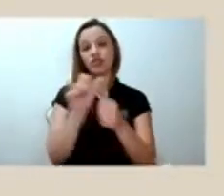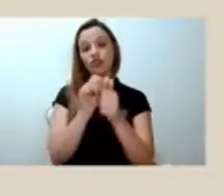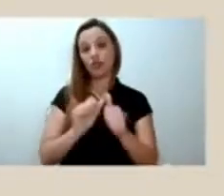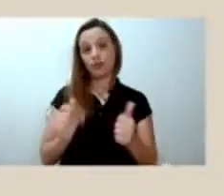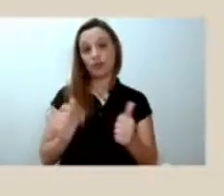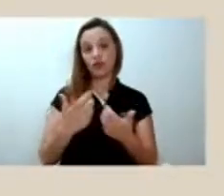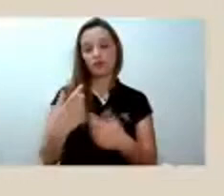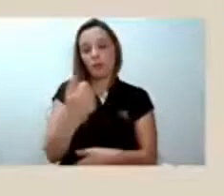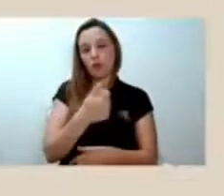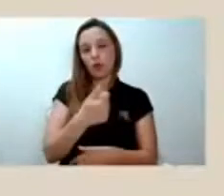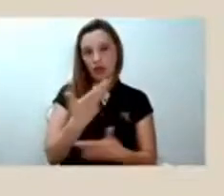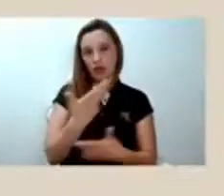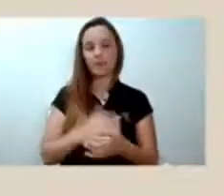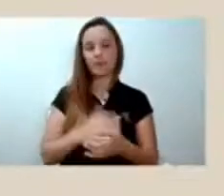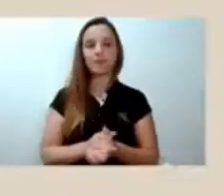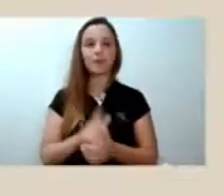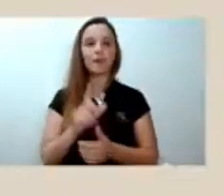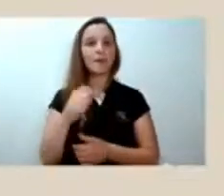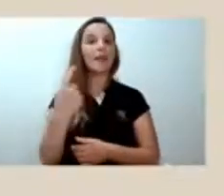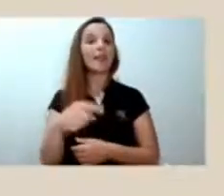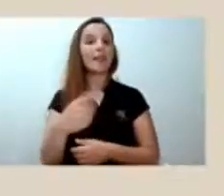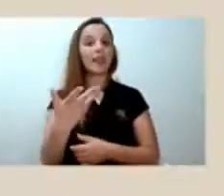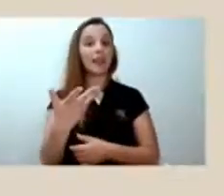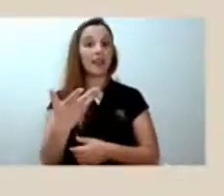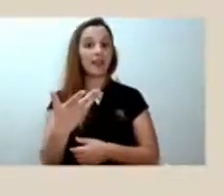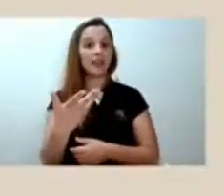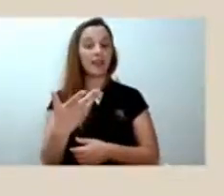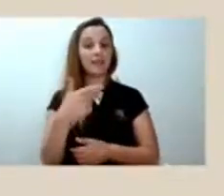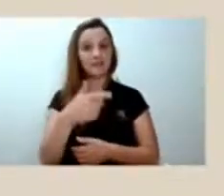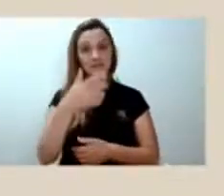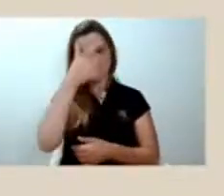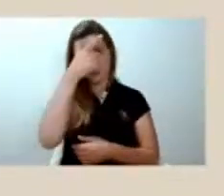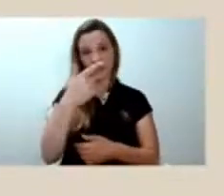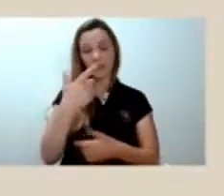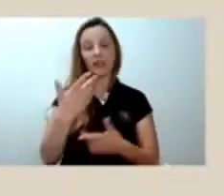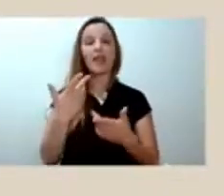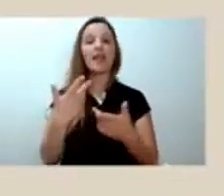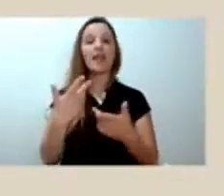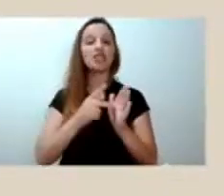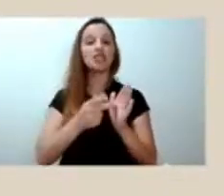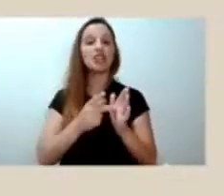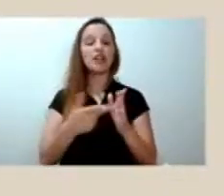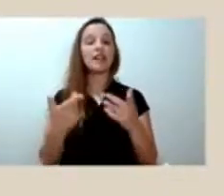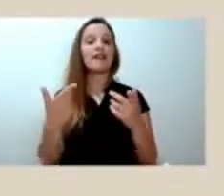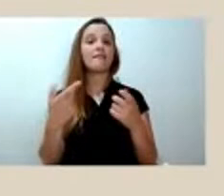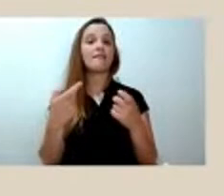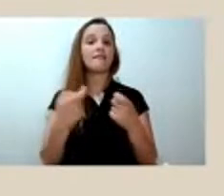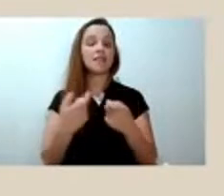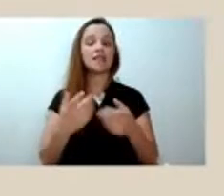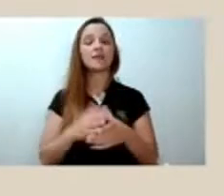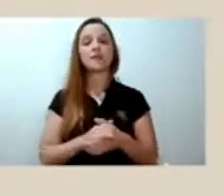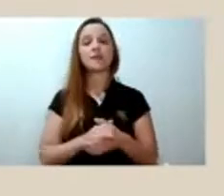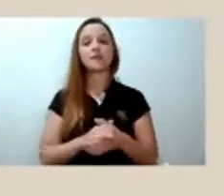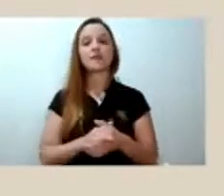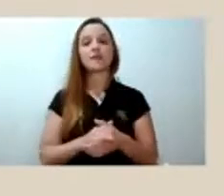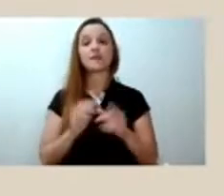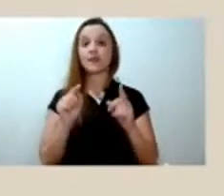she also has a degree in physics engineering. She is the head of